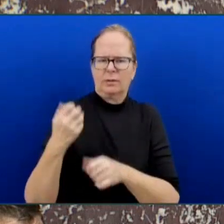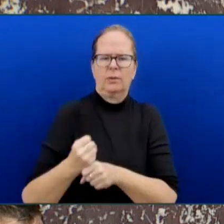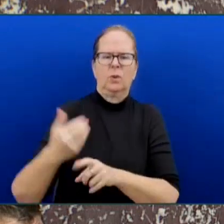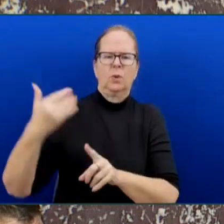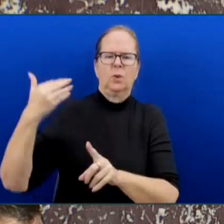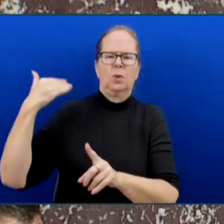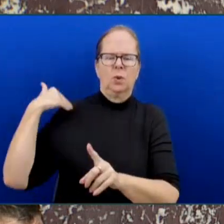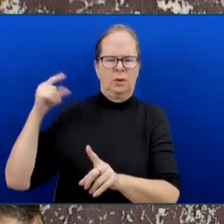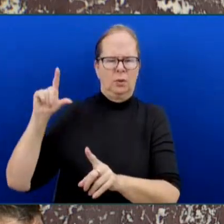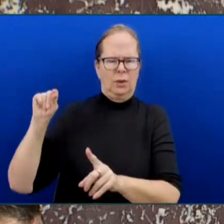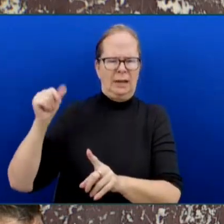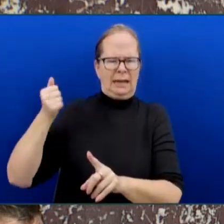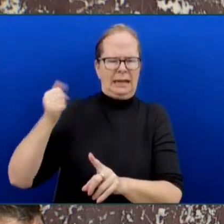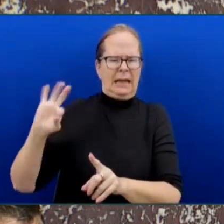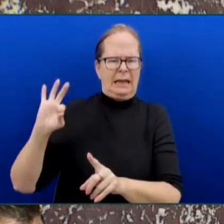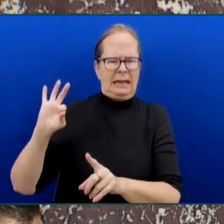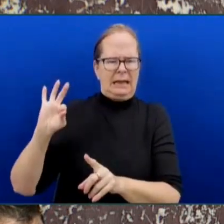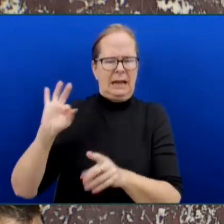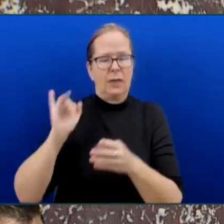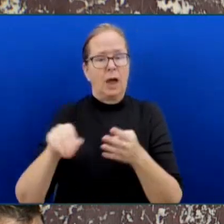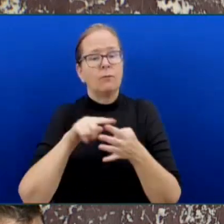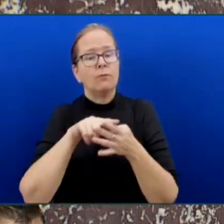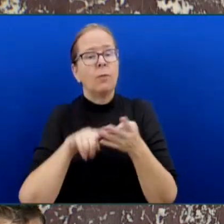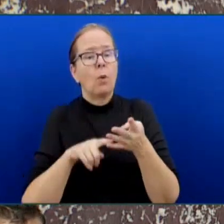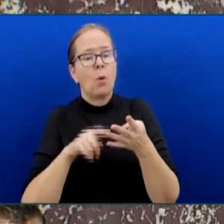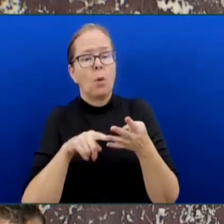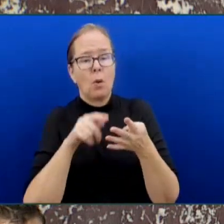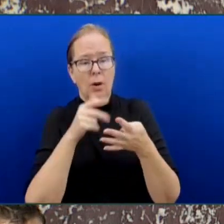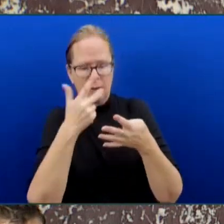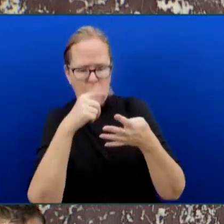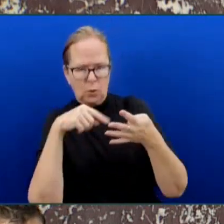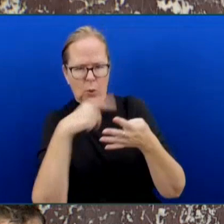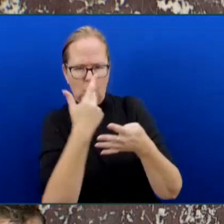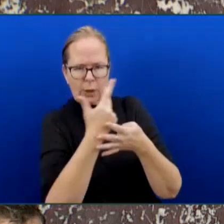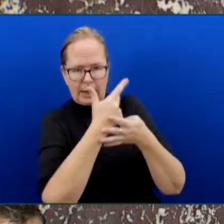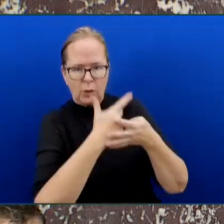youth in care, had not been actioned at all.